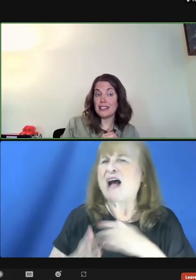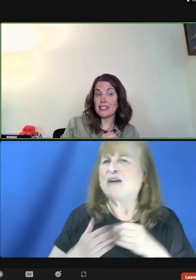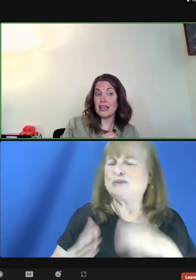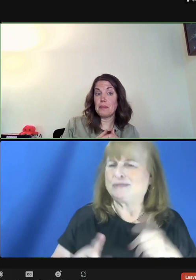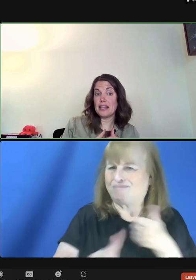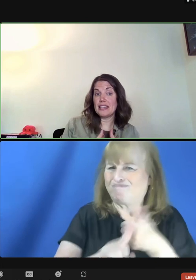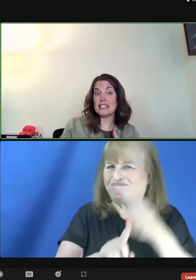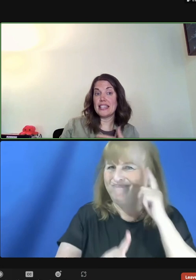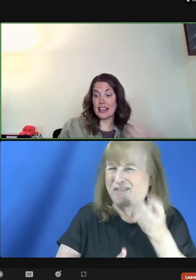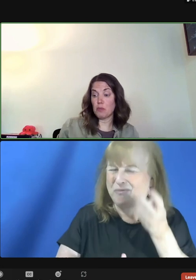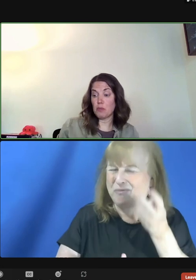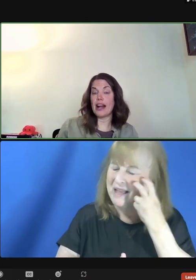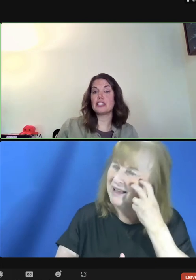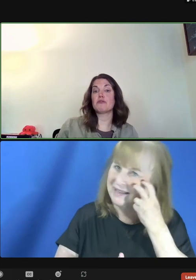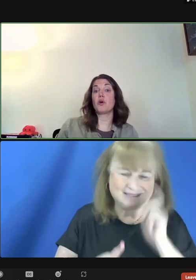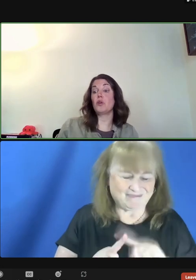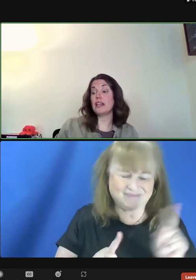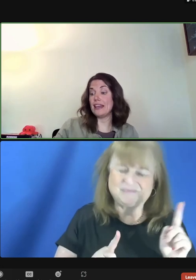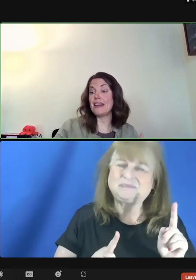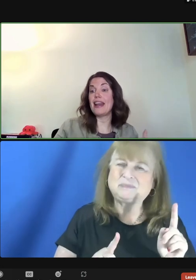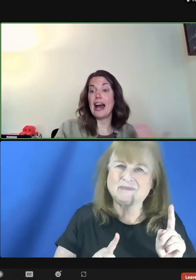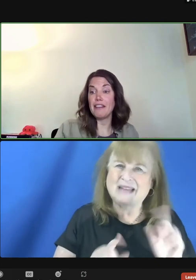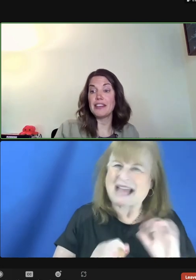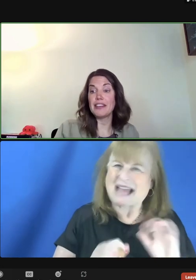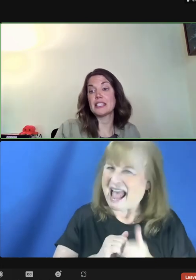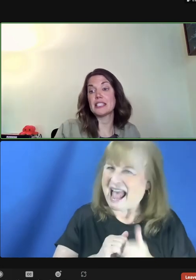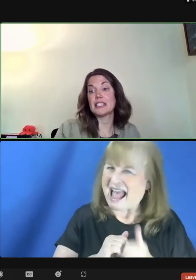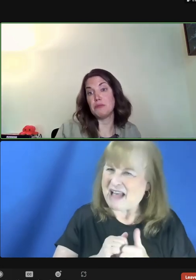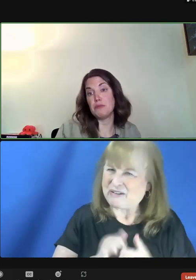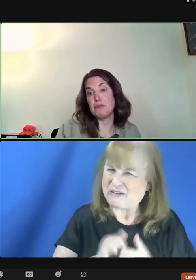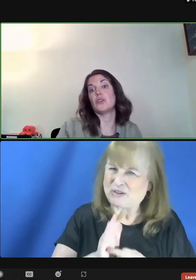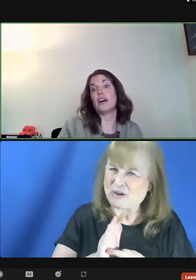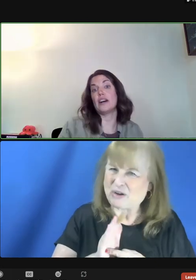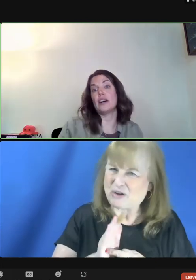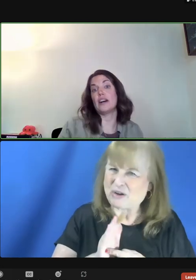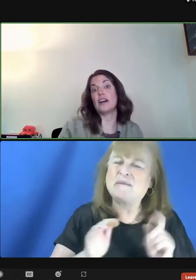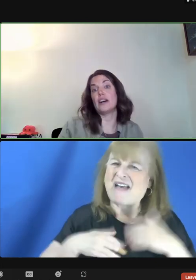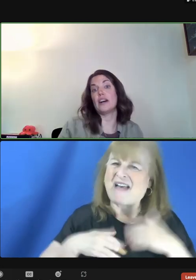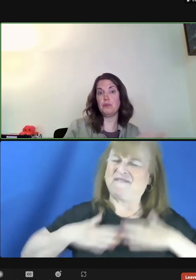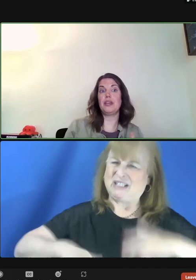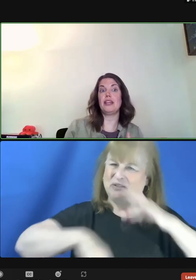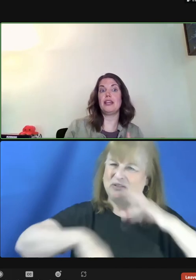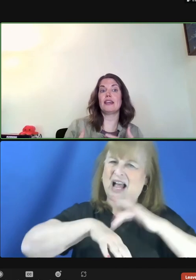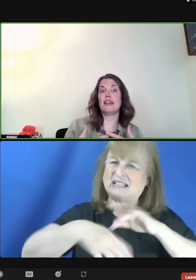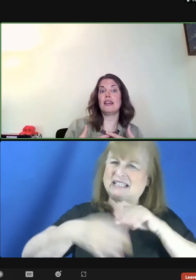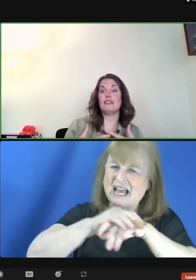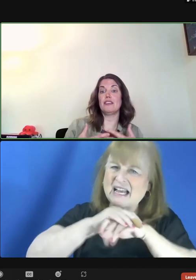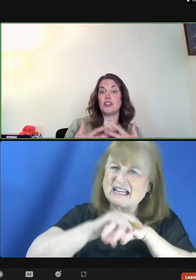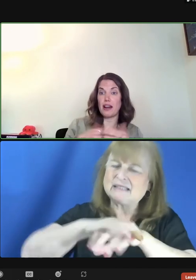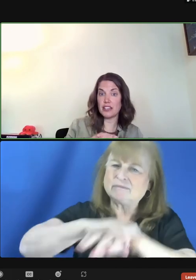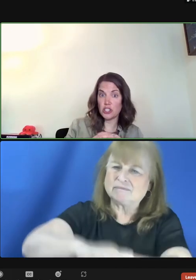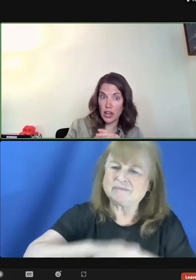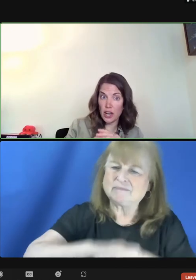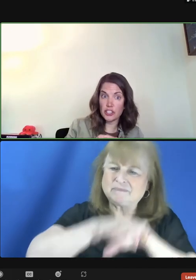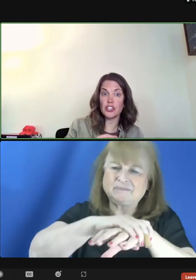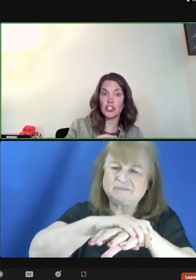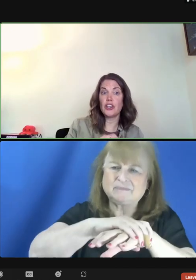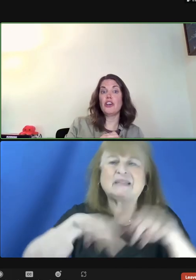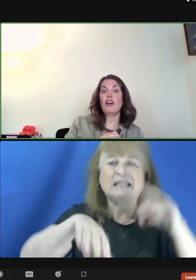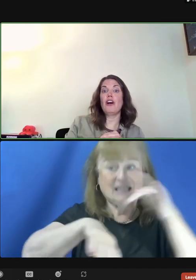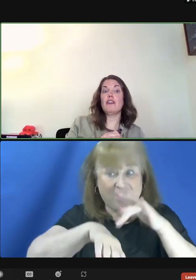are deafblind, it might need to take that more active role in having some physical contact student, being in,